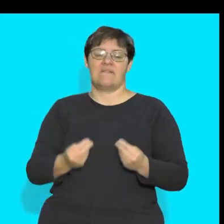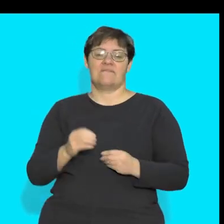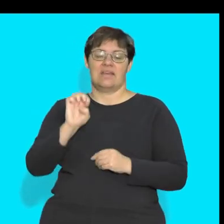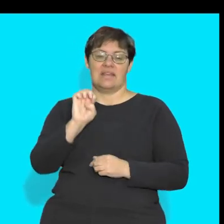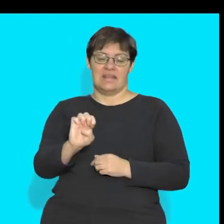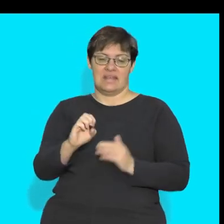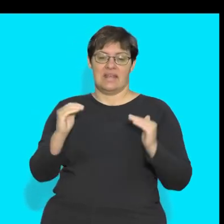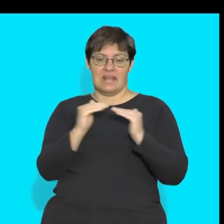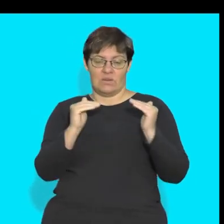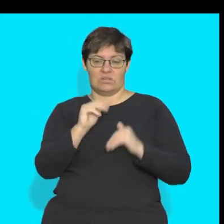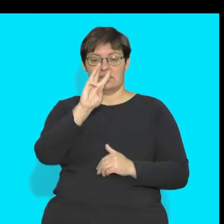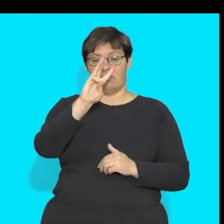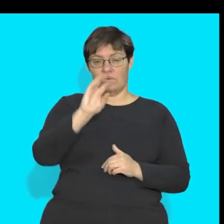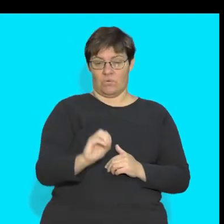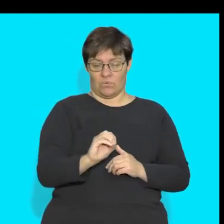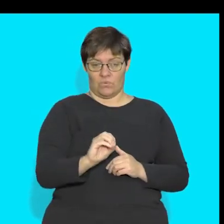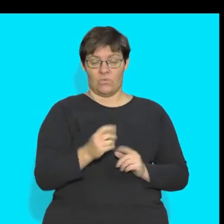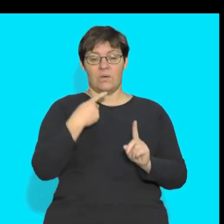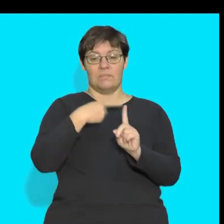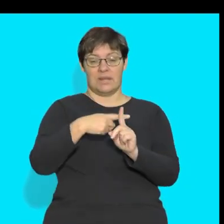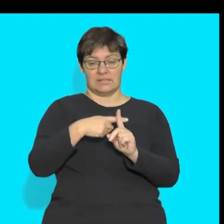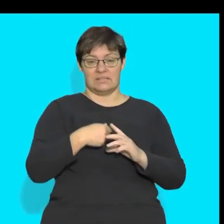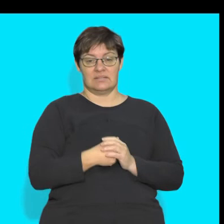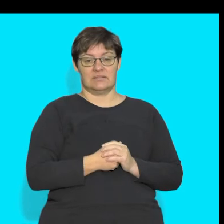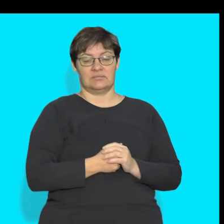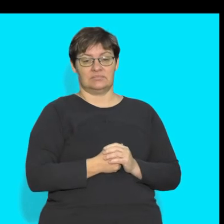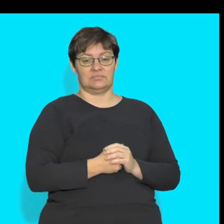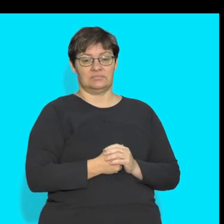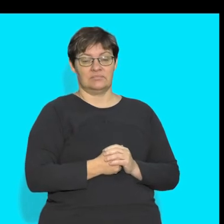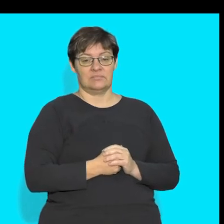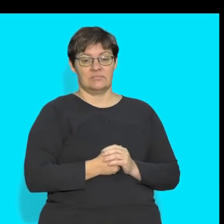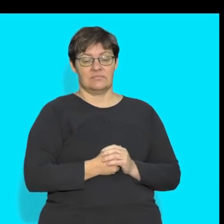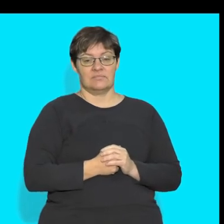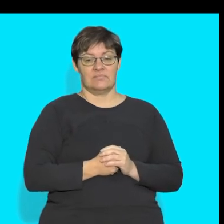E equals work function plus